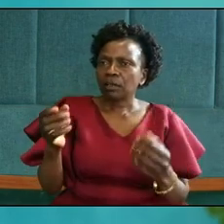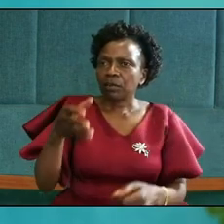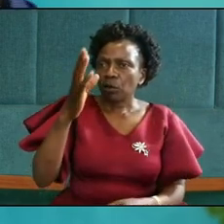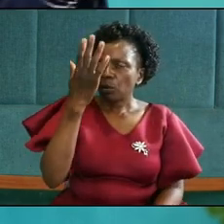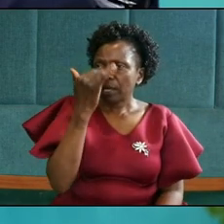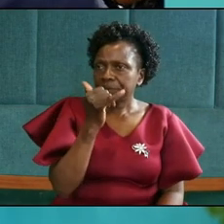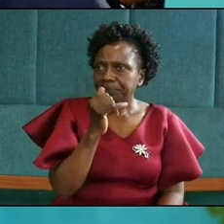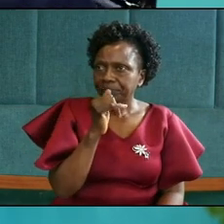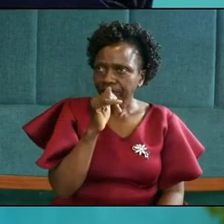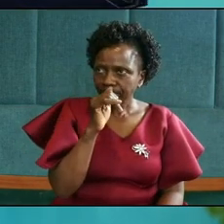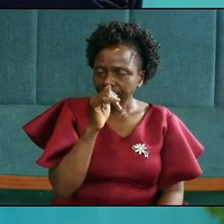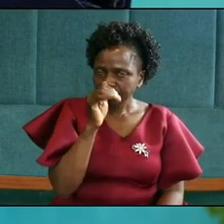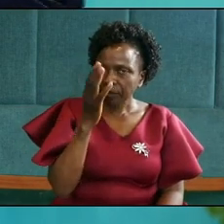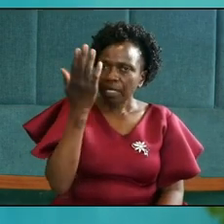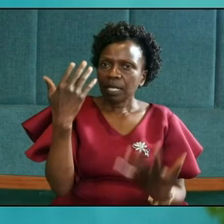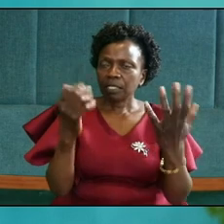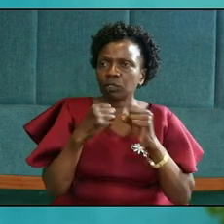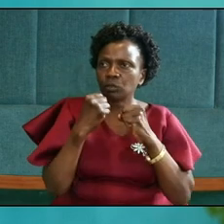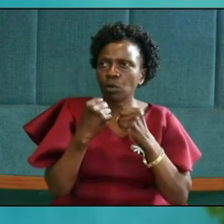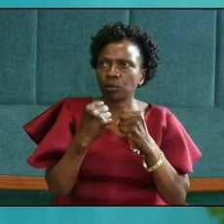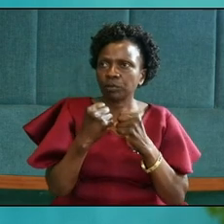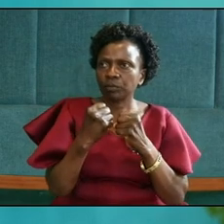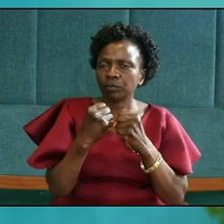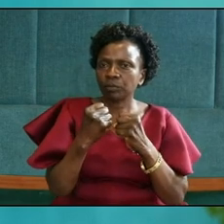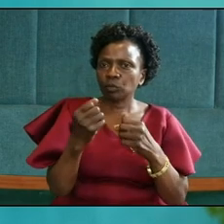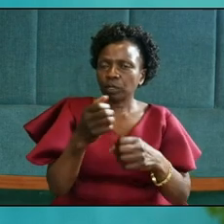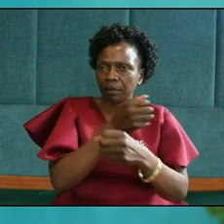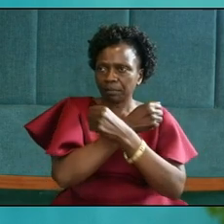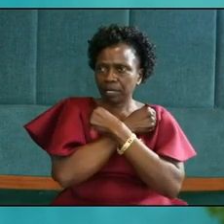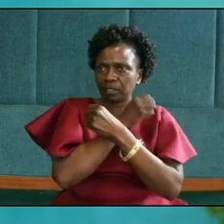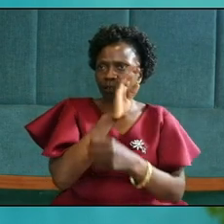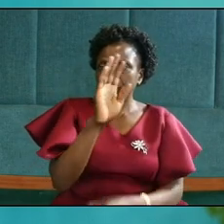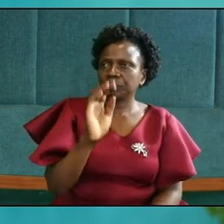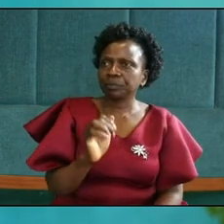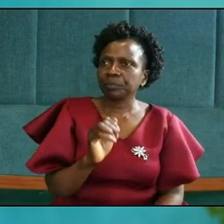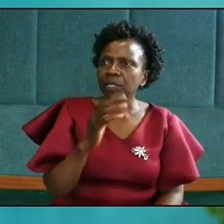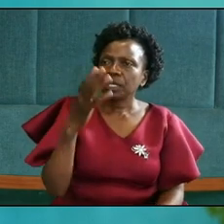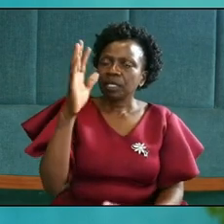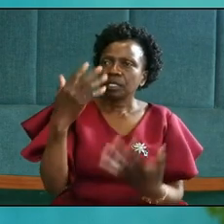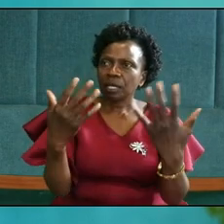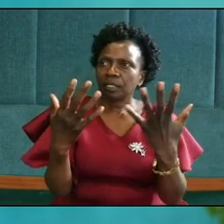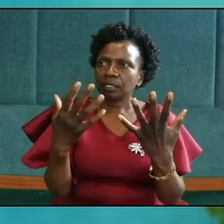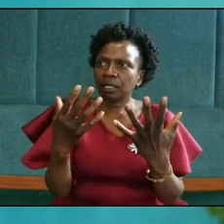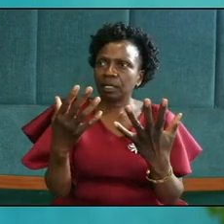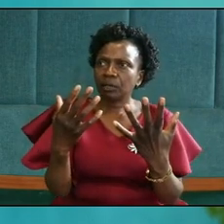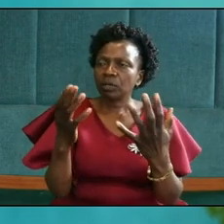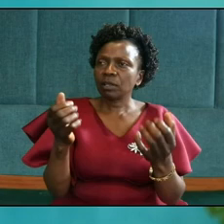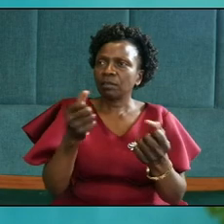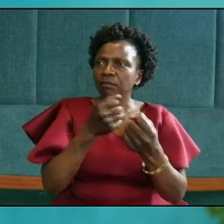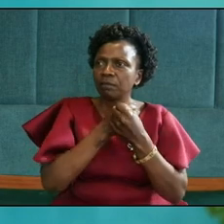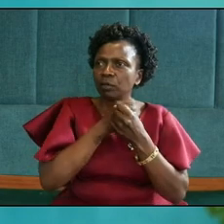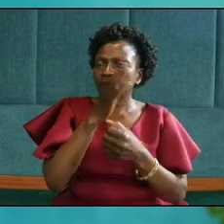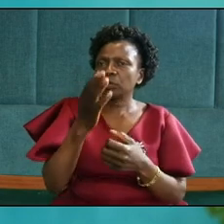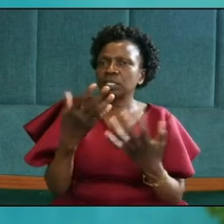Why? His hands are strong to unfold you. His hands are great and will enfold you. His